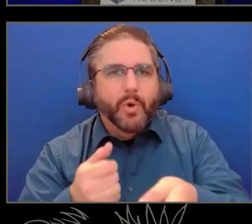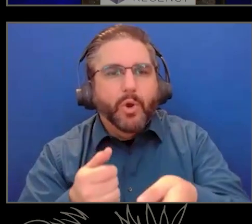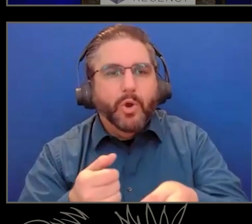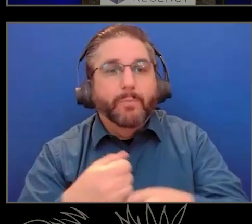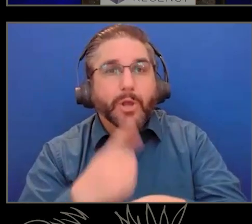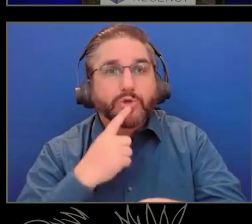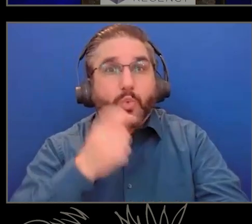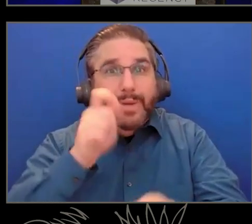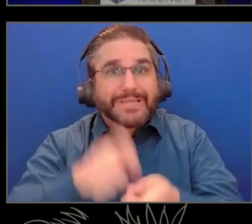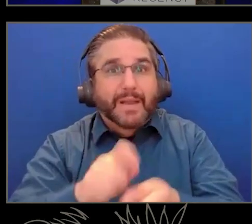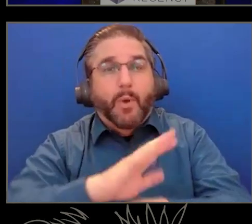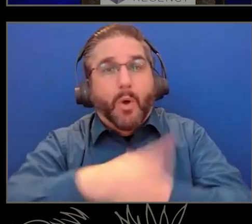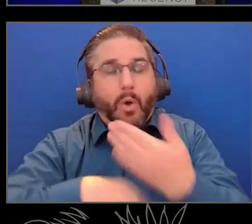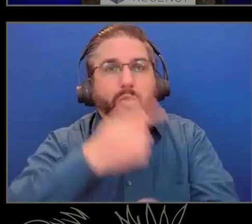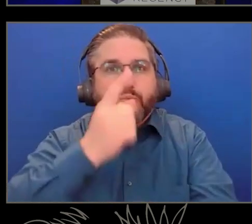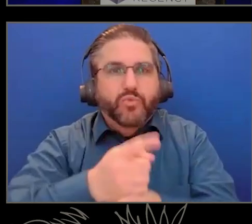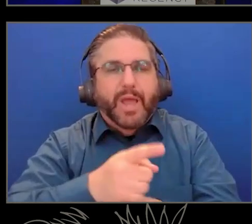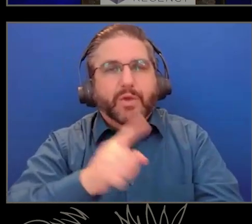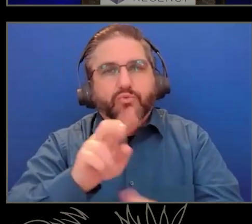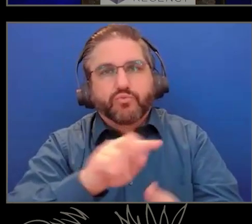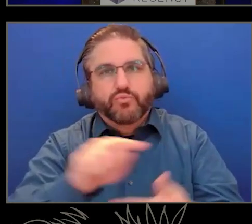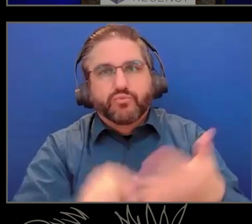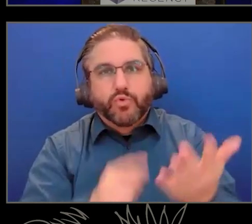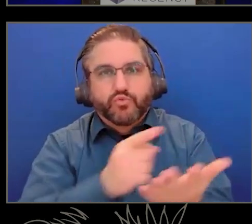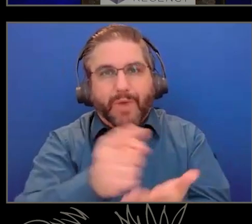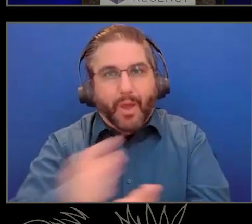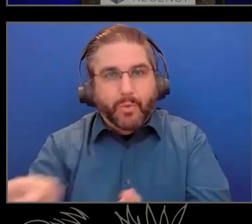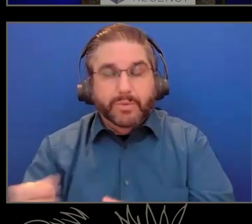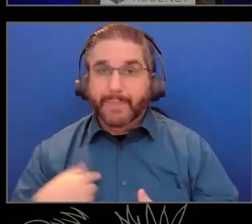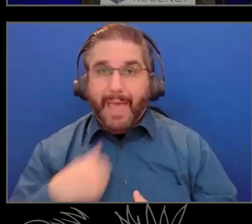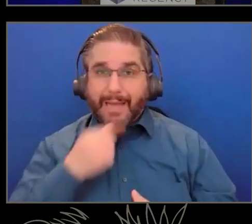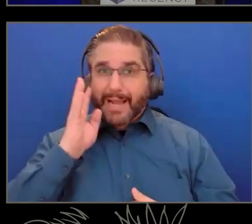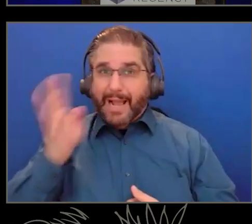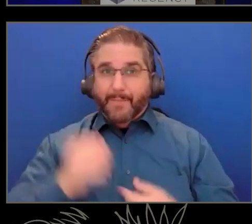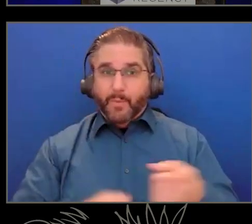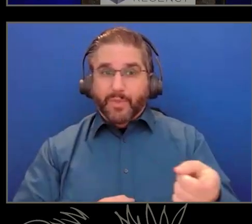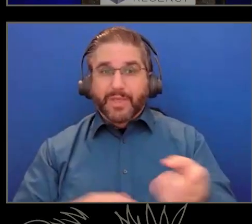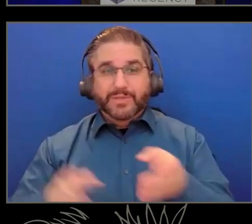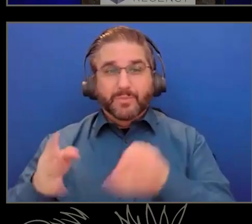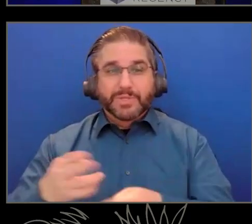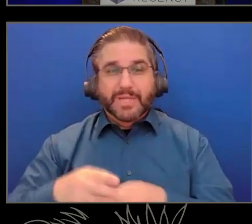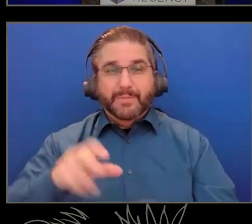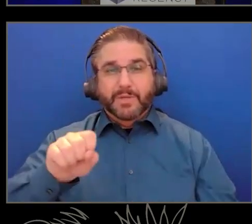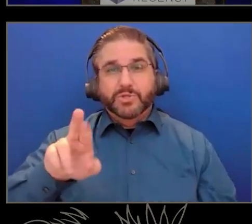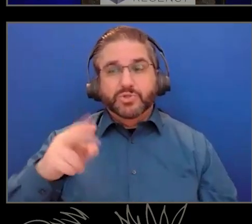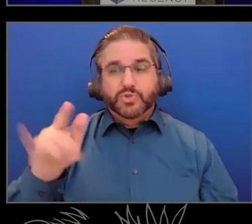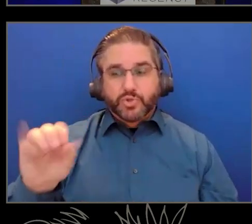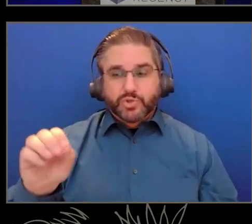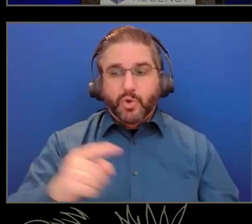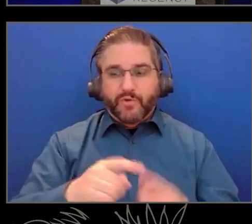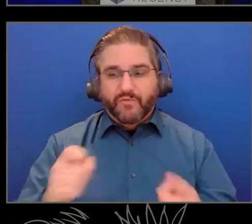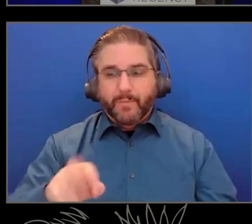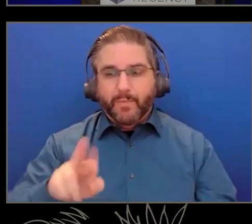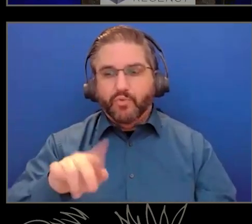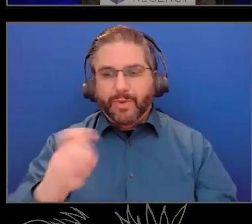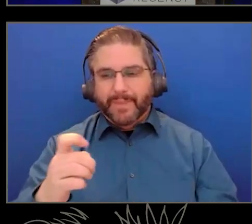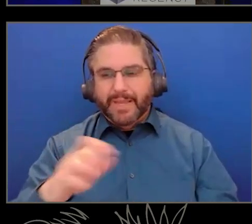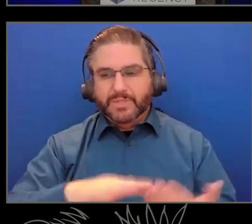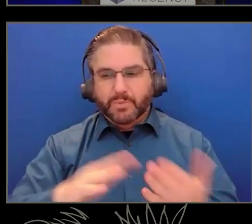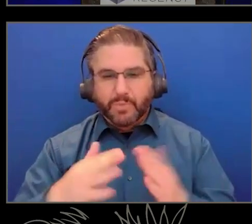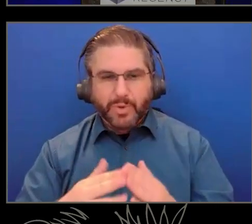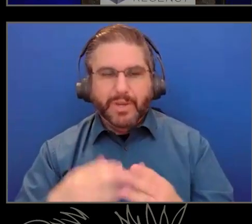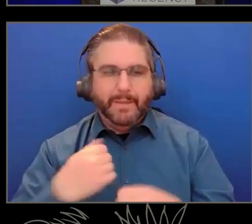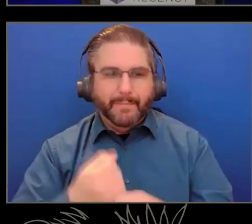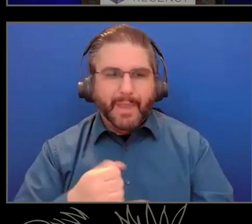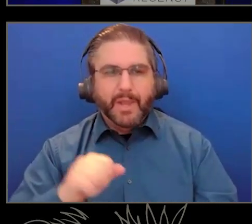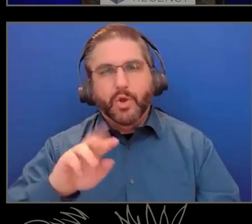exact routes that you want. So this is really nice. I didn't actually come up with this. Sergio from the Remix community, who made like Remix Auth and Remix